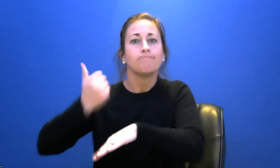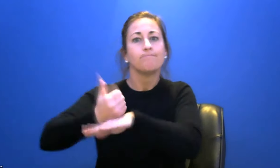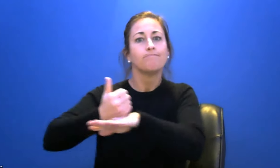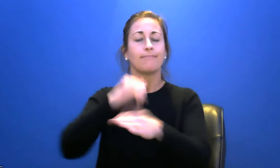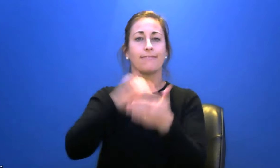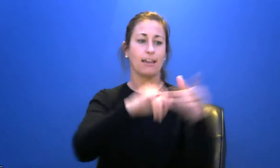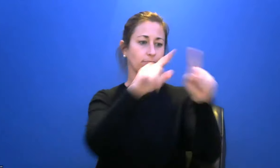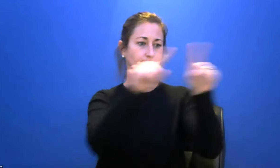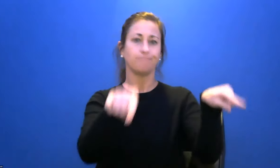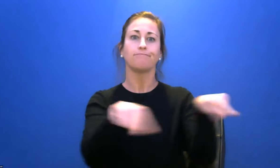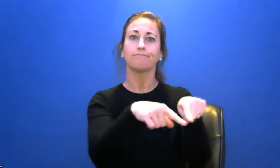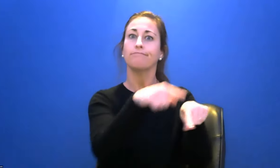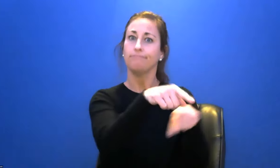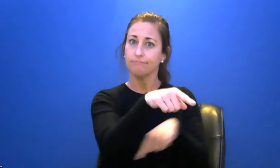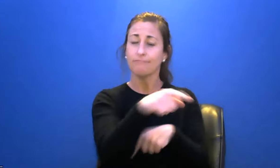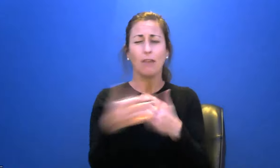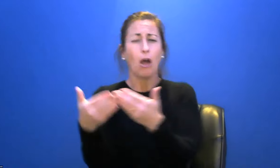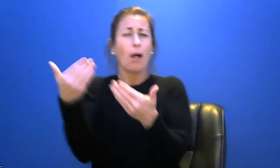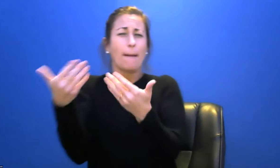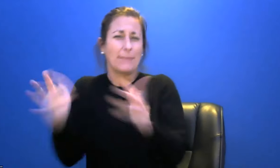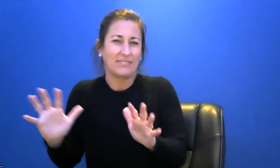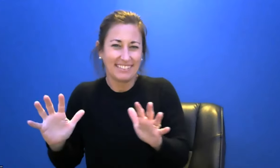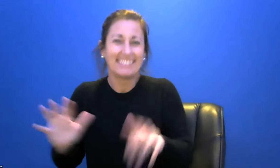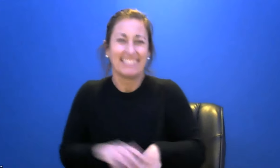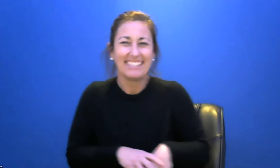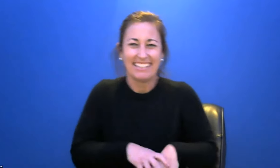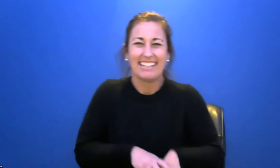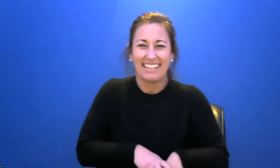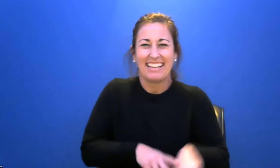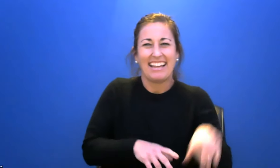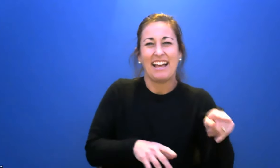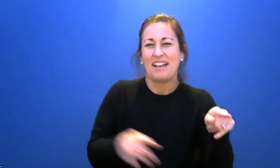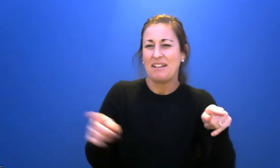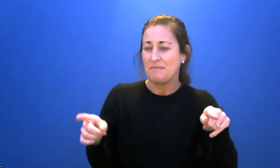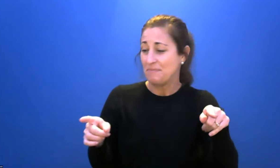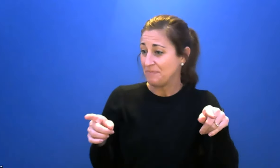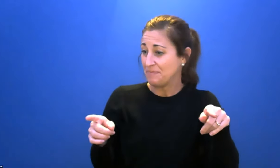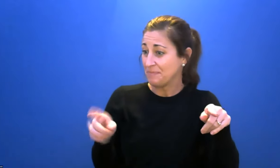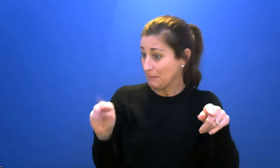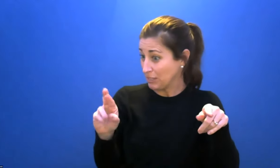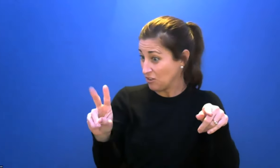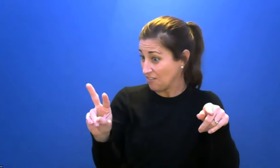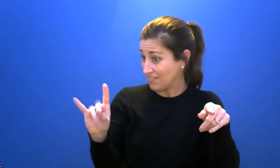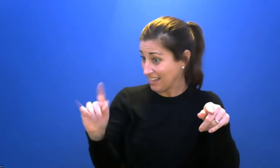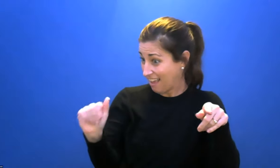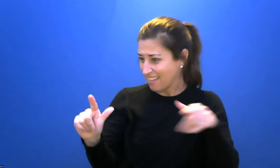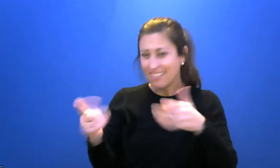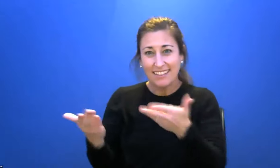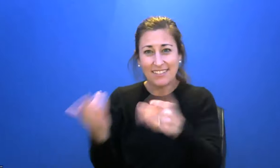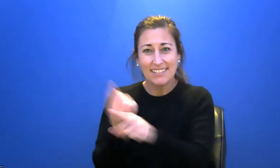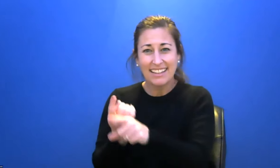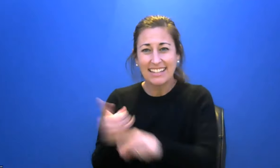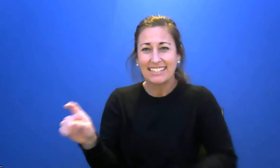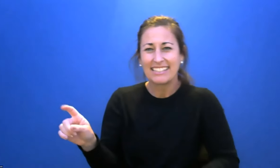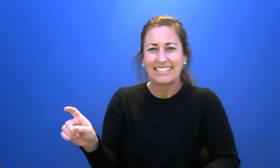reality, and he's almost there. Is Mr. Vidal present with us this evening?